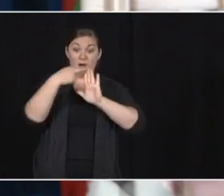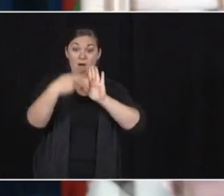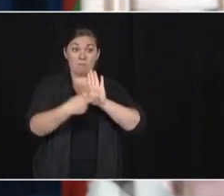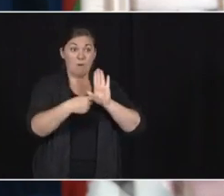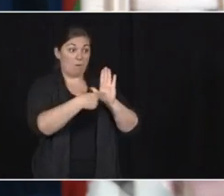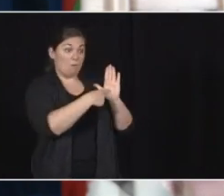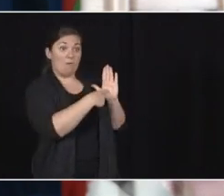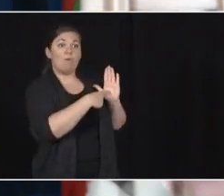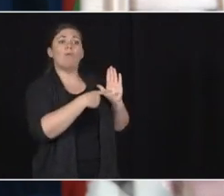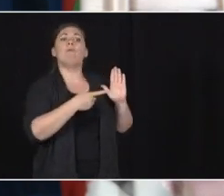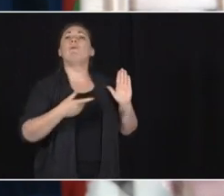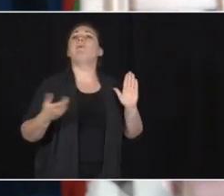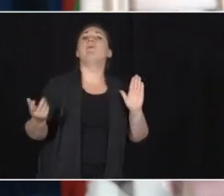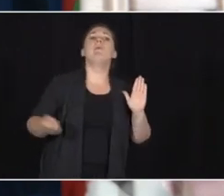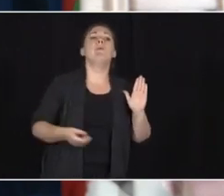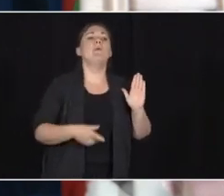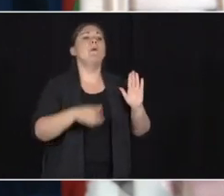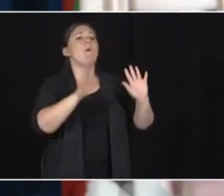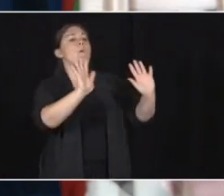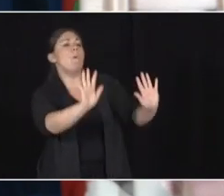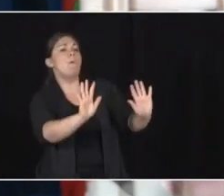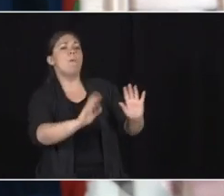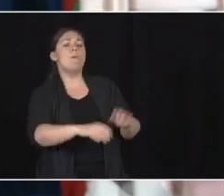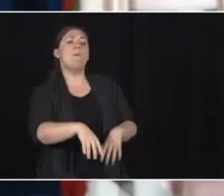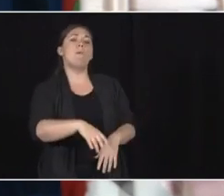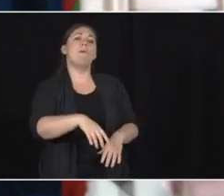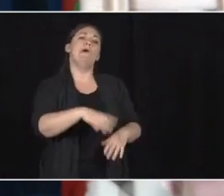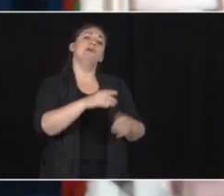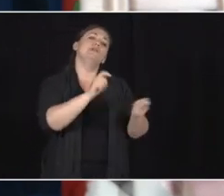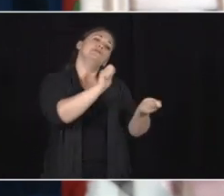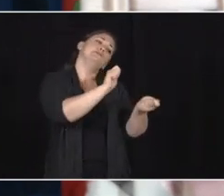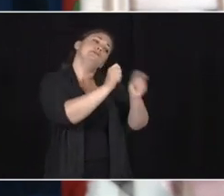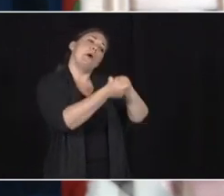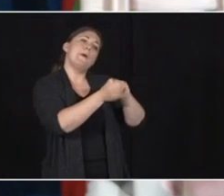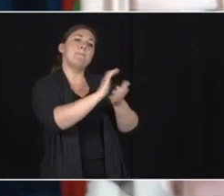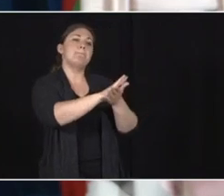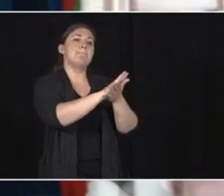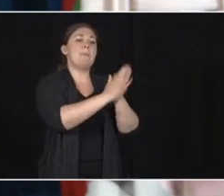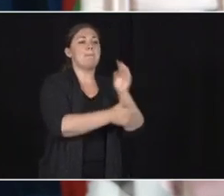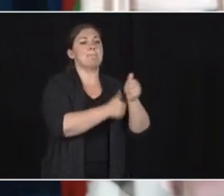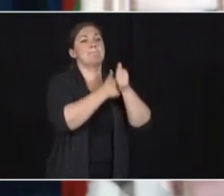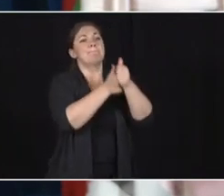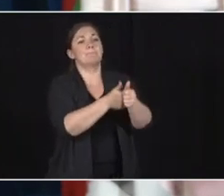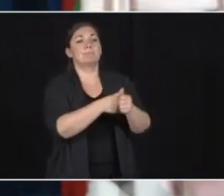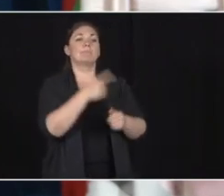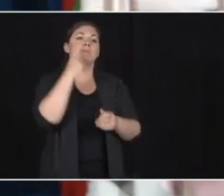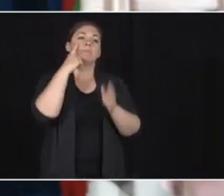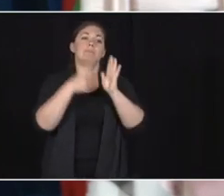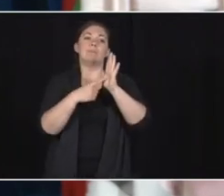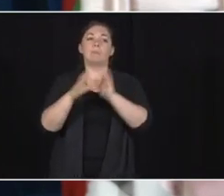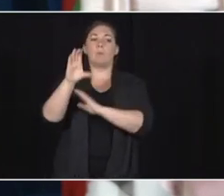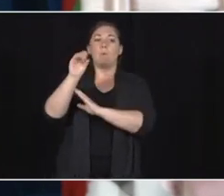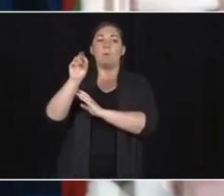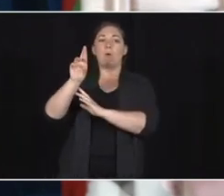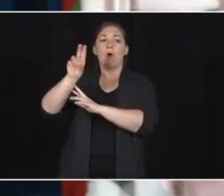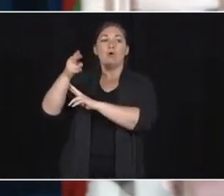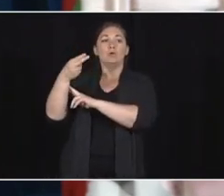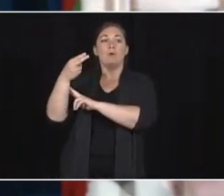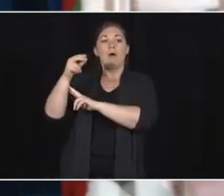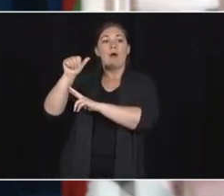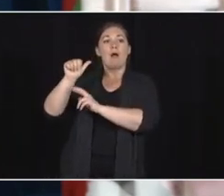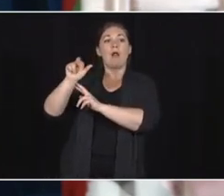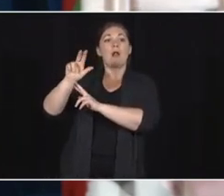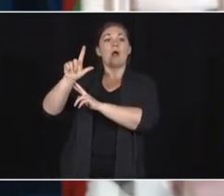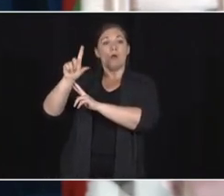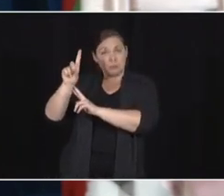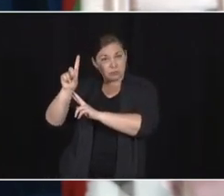simply ensuring these homes return to compliance? I'll use the example of Orchard Villa. It's the province's hardest hit home. Mm-hmm. This home has